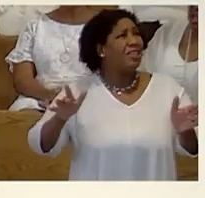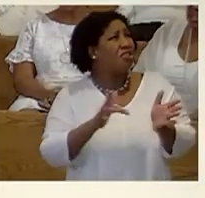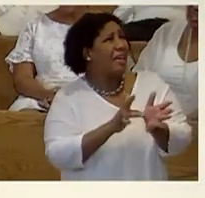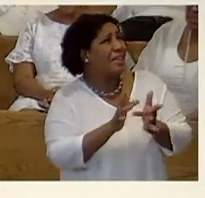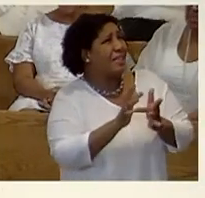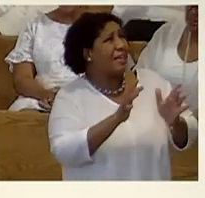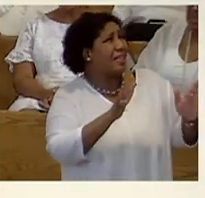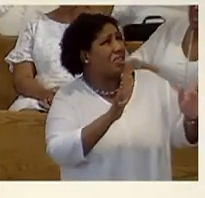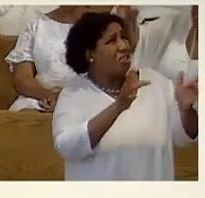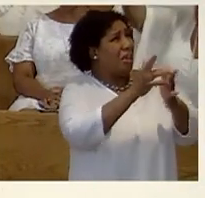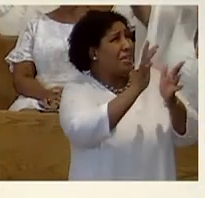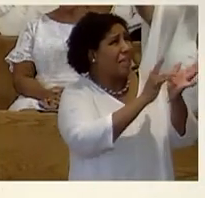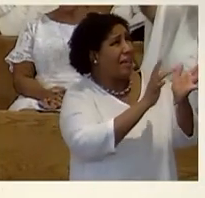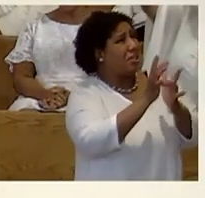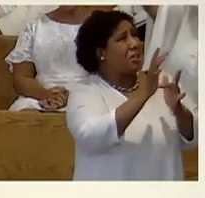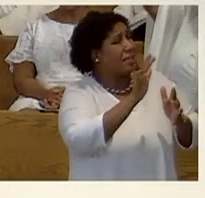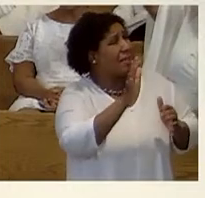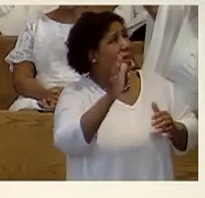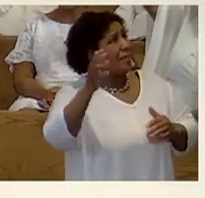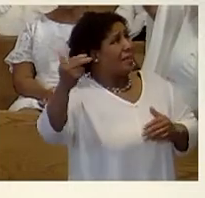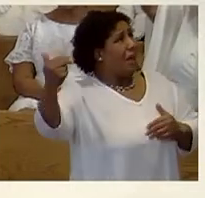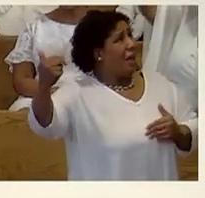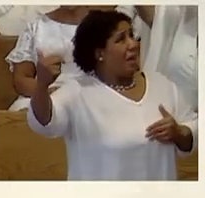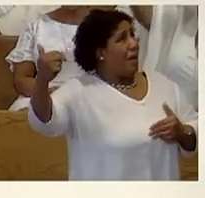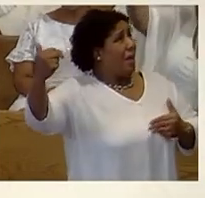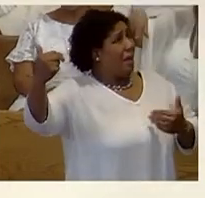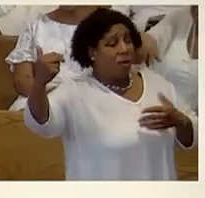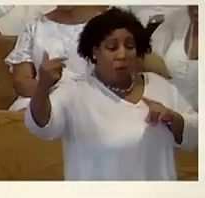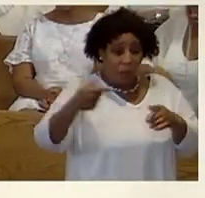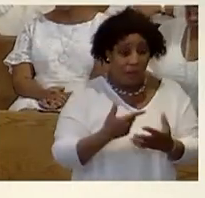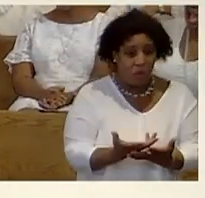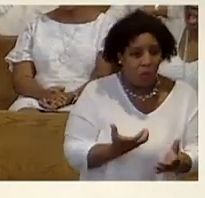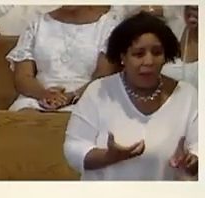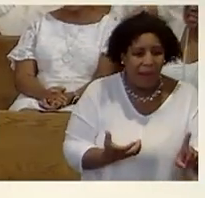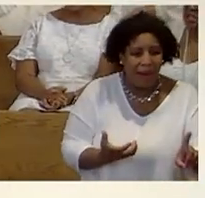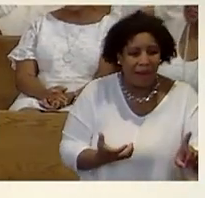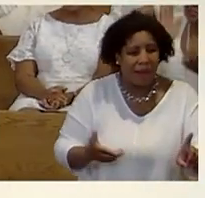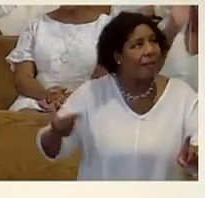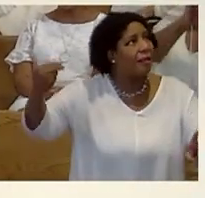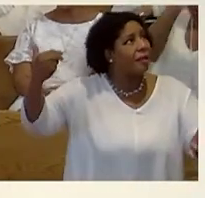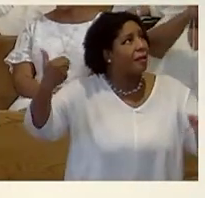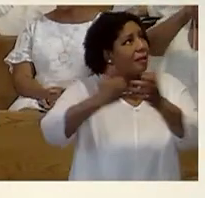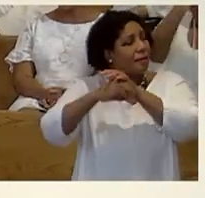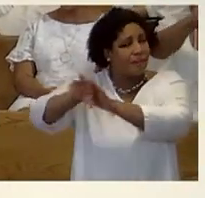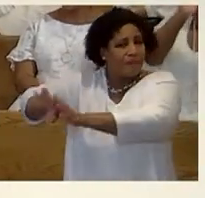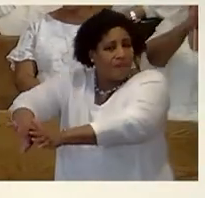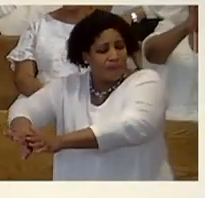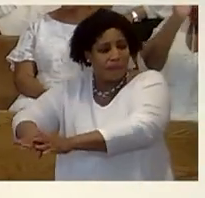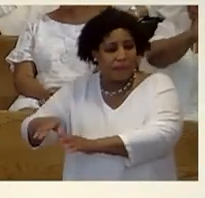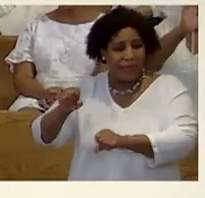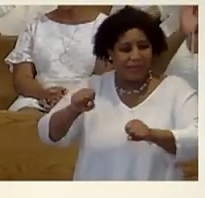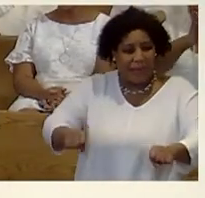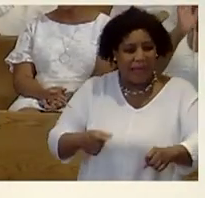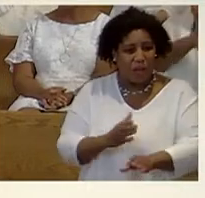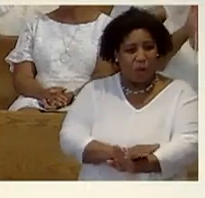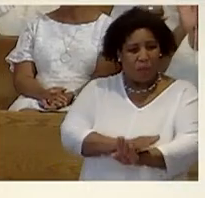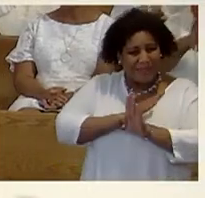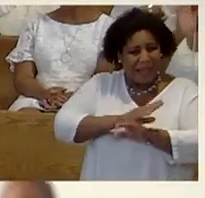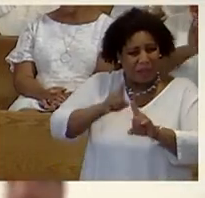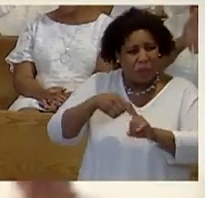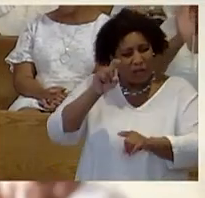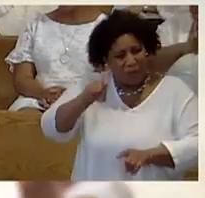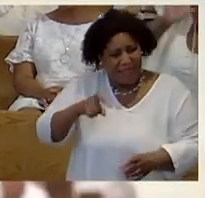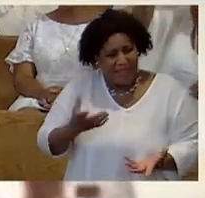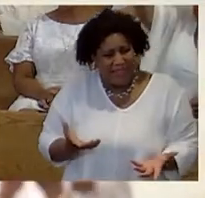name Jesus, he's able to come, not when you want, but he's right there on time. He'll protect you when you need